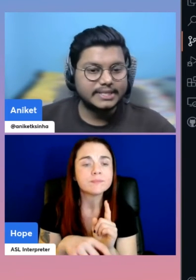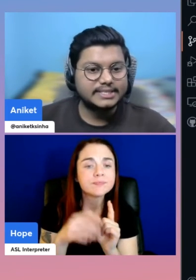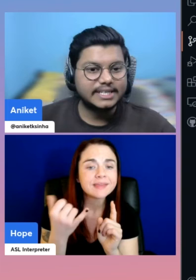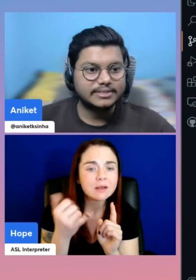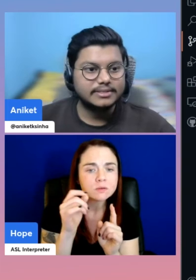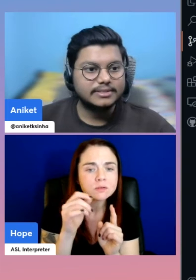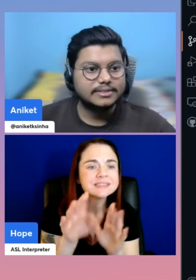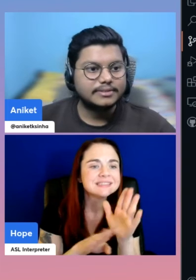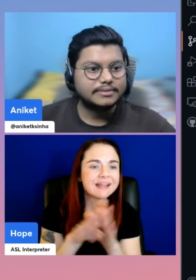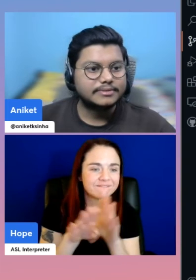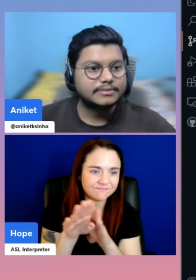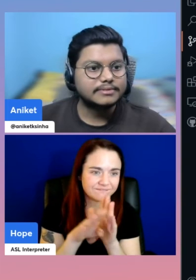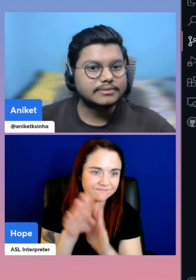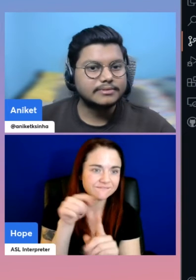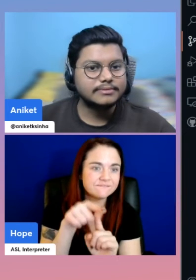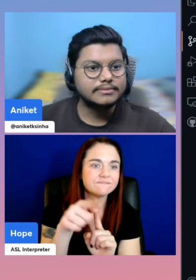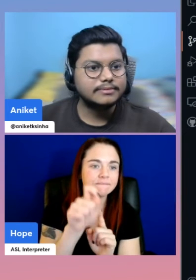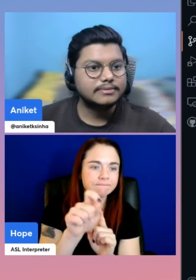doing these changes.